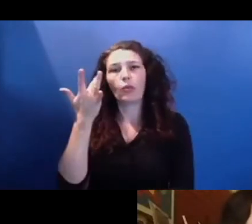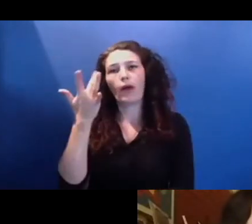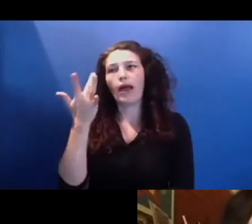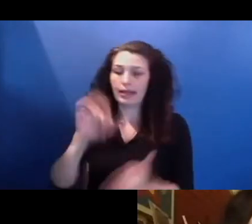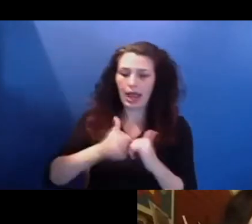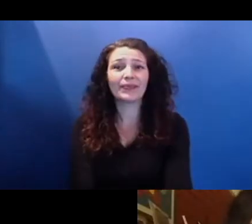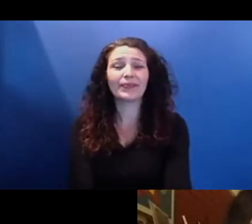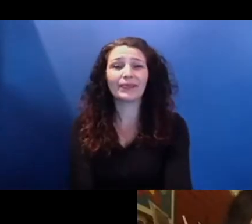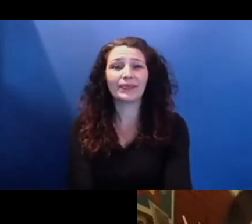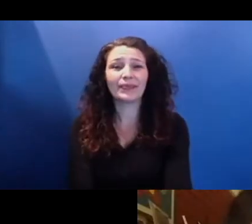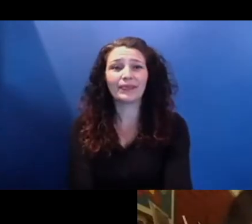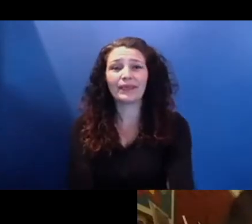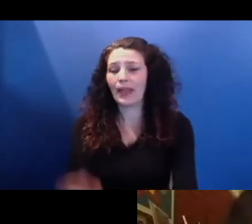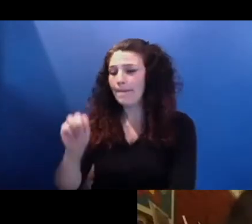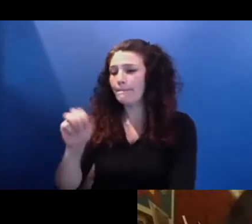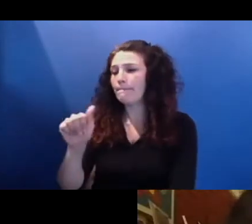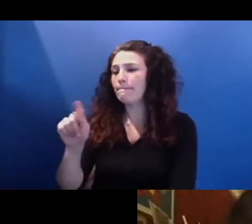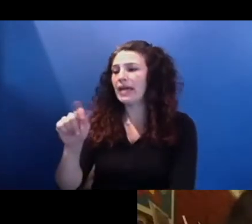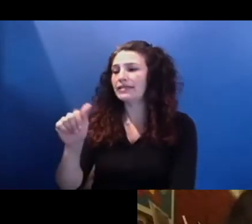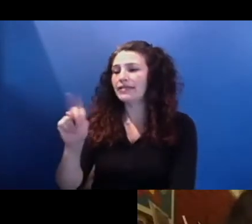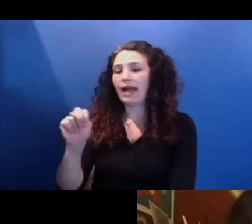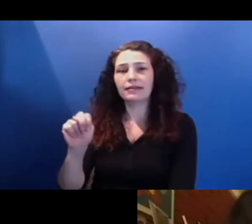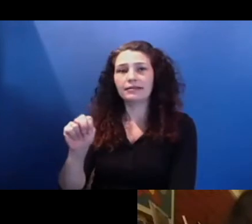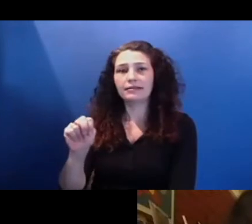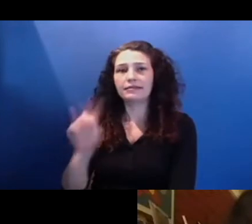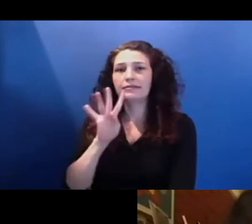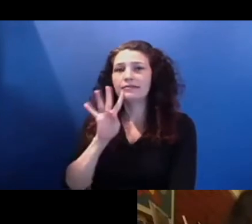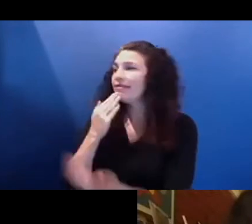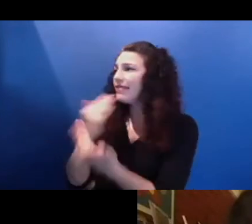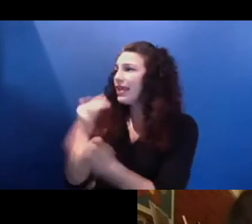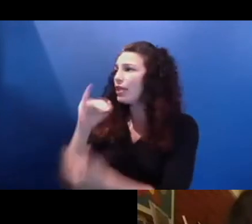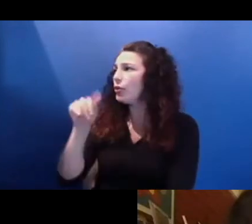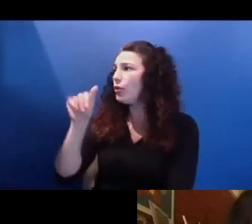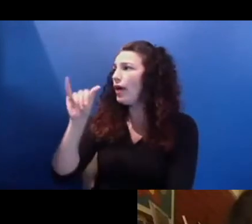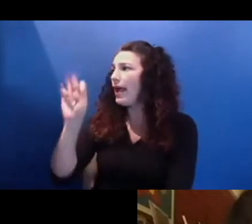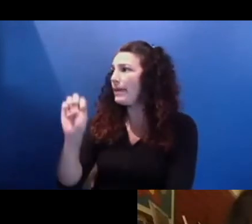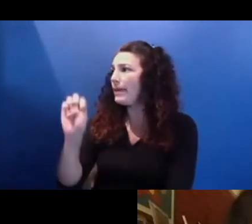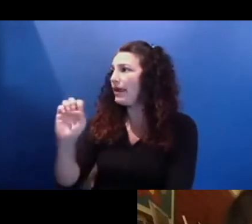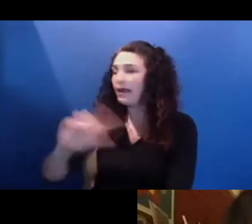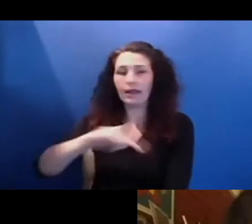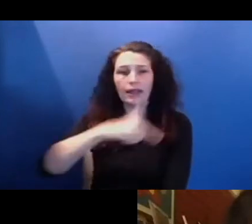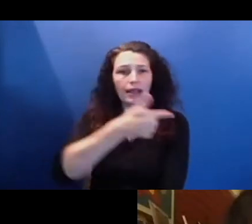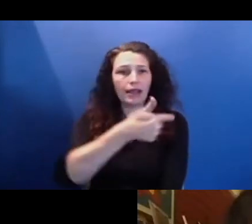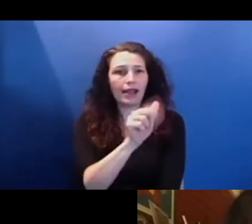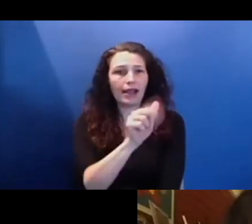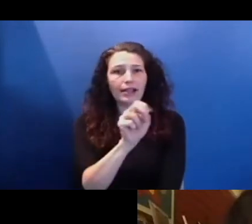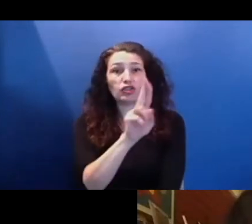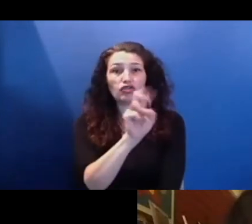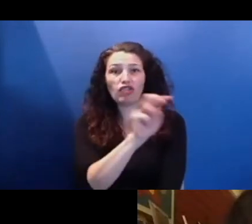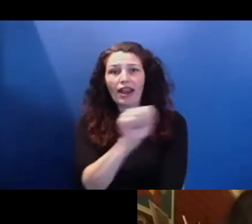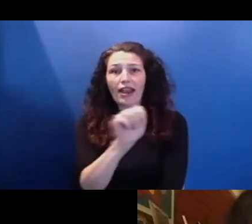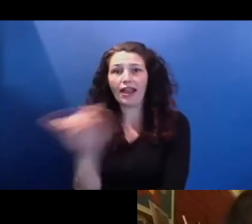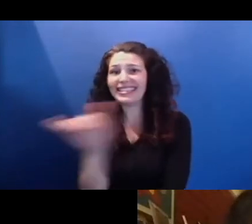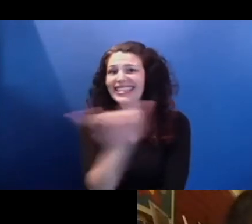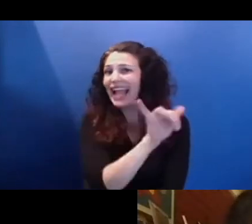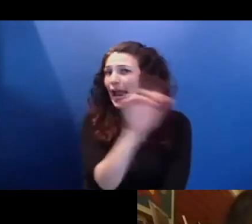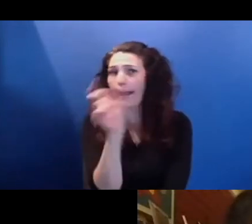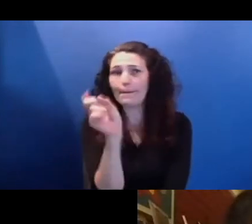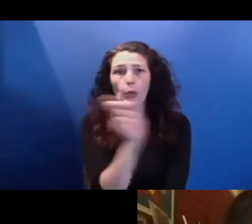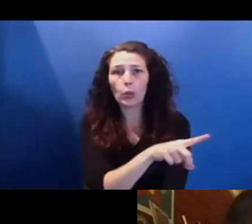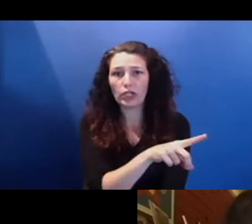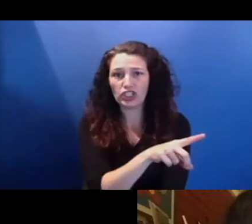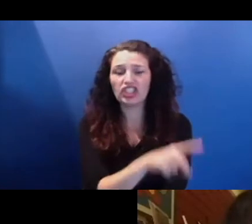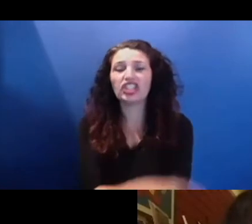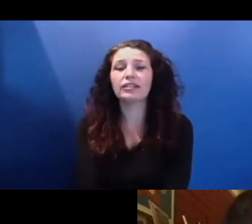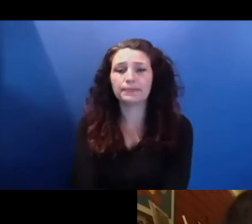you. Thank you, Jaime. And now, Andrea, I would pose the same question to you, sort